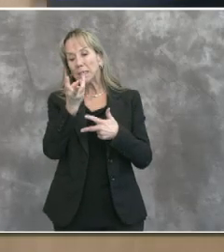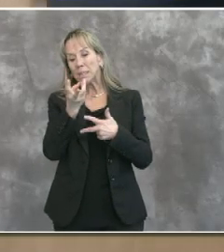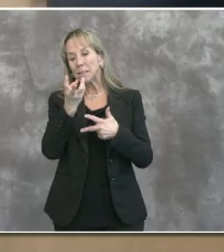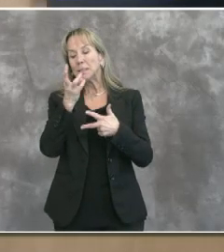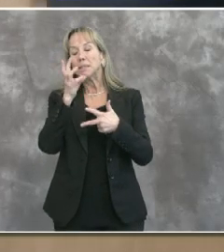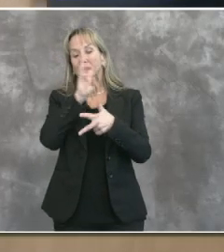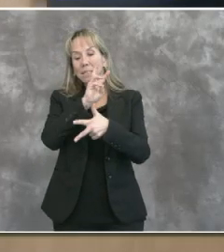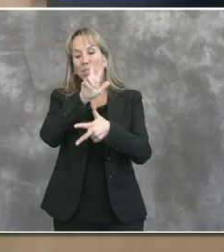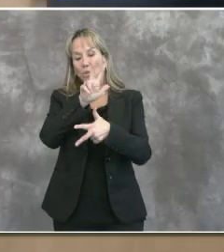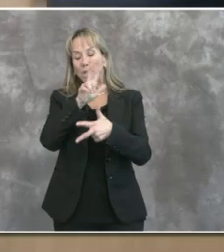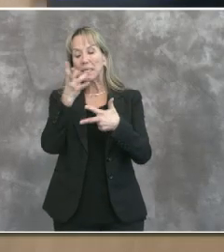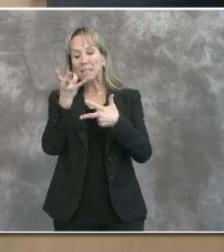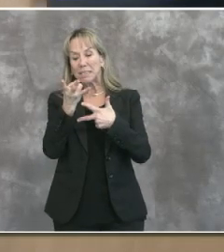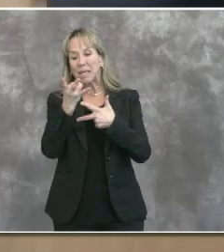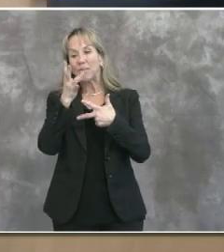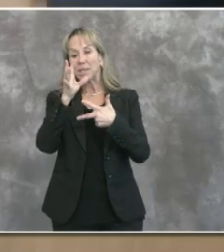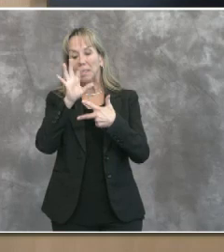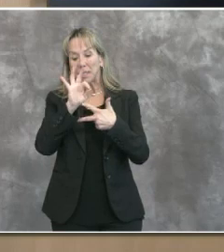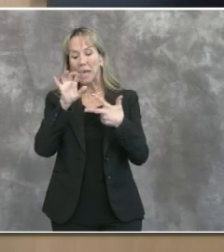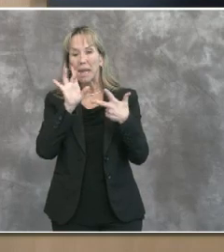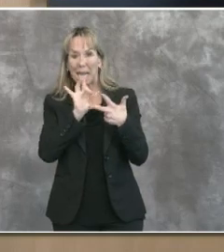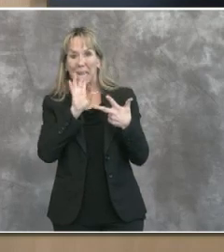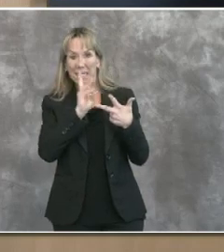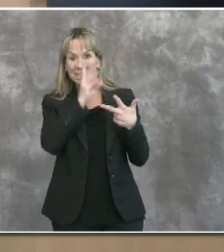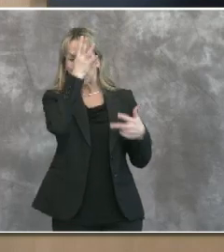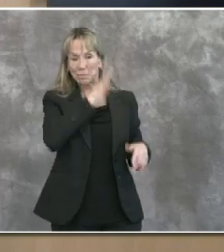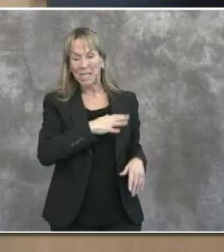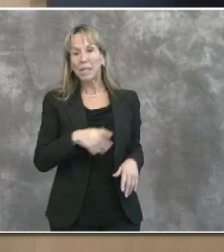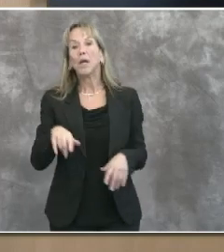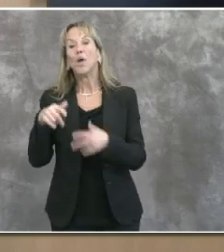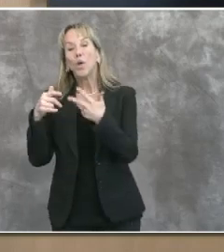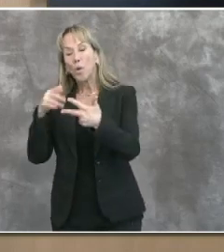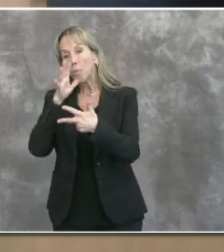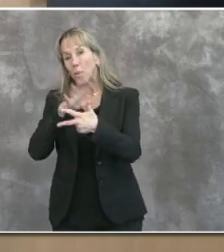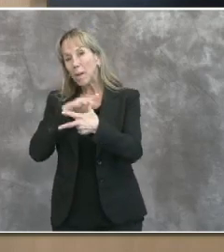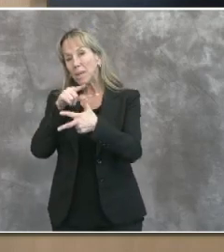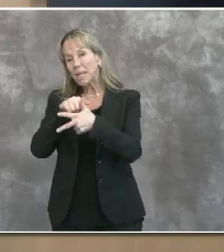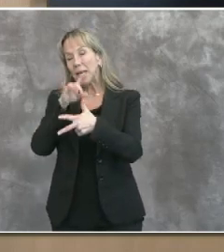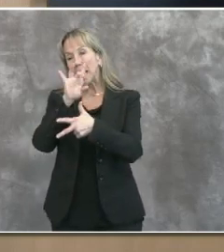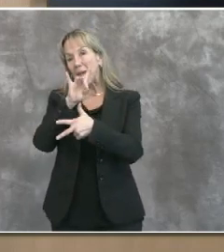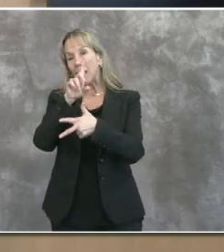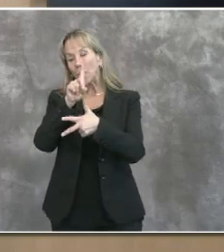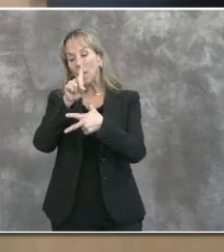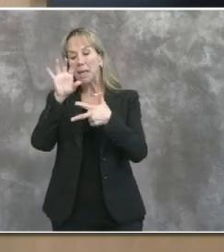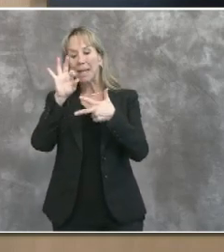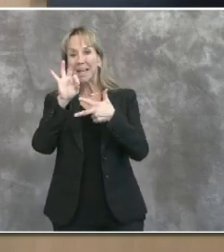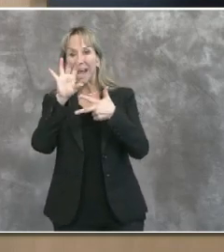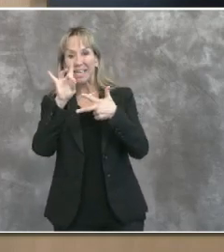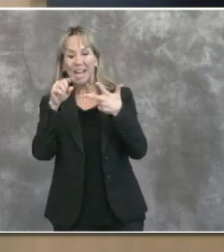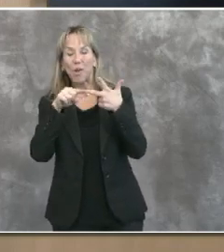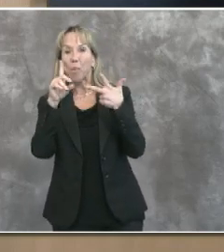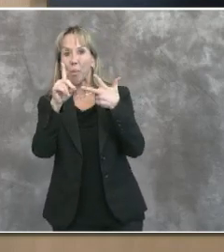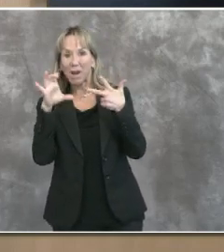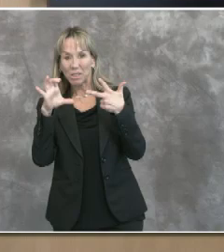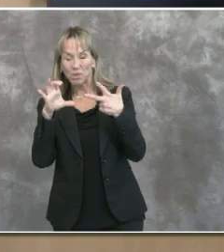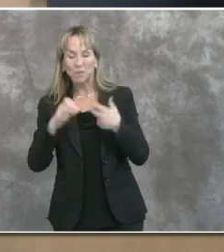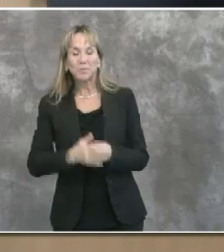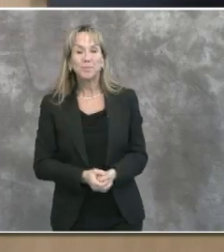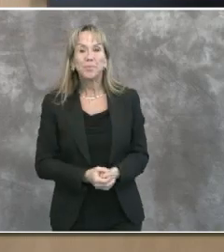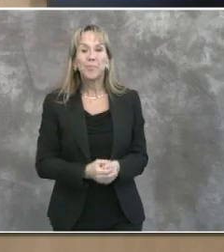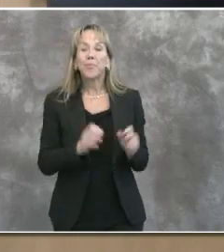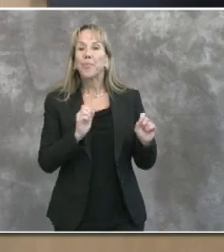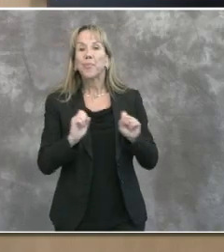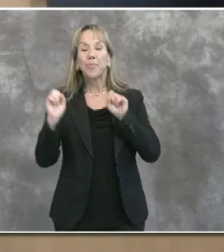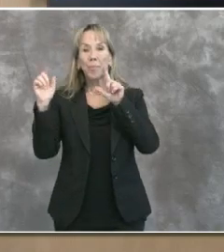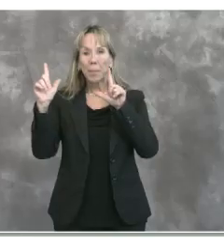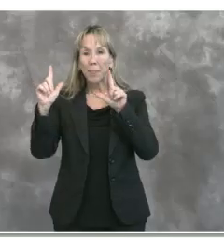and 86 years old, and the women were 81, 98, and 100 years old. The next slide, I believe, shows